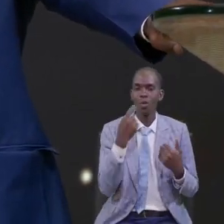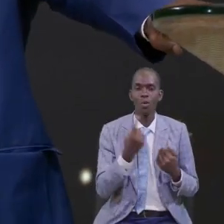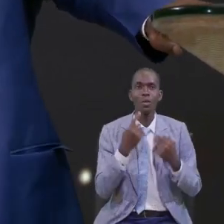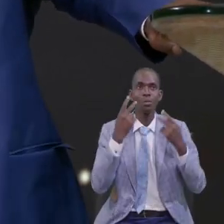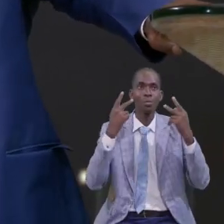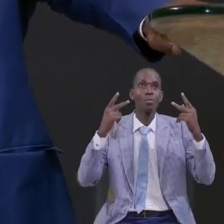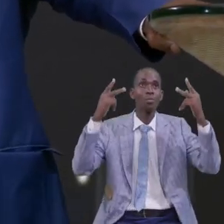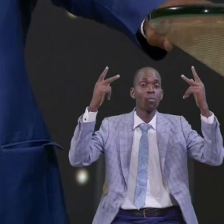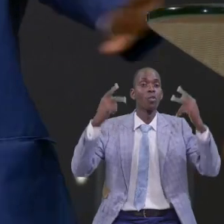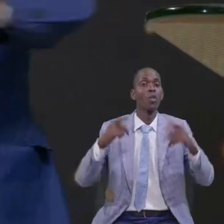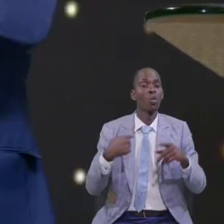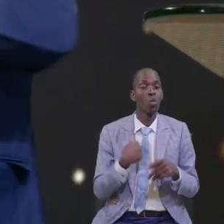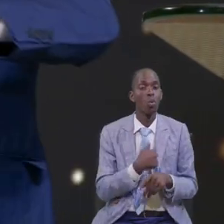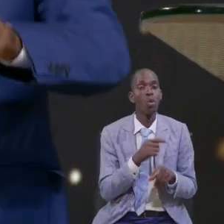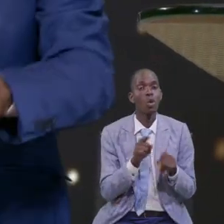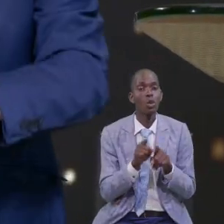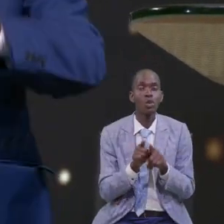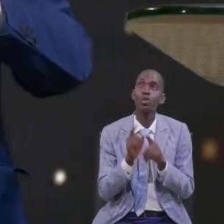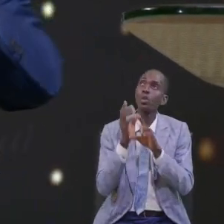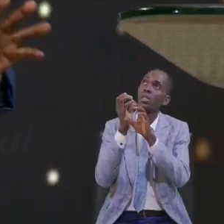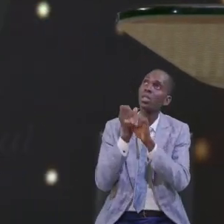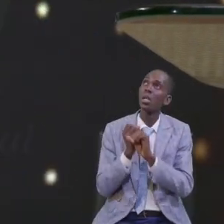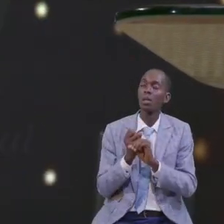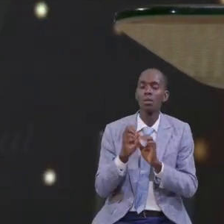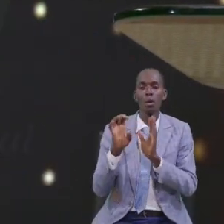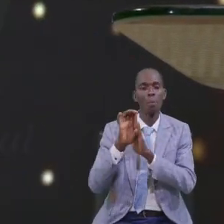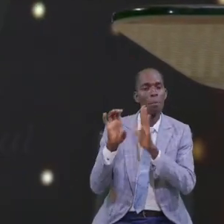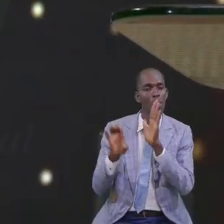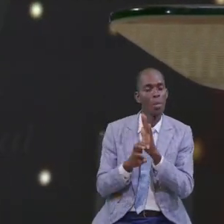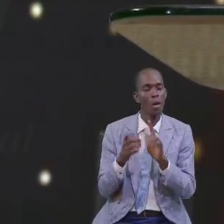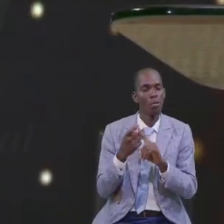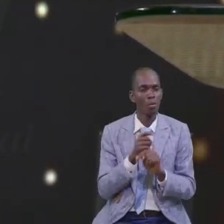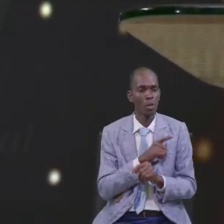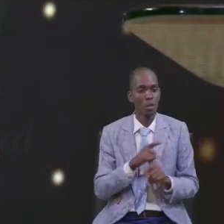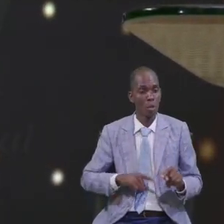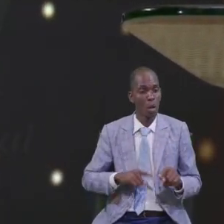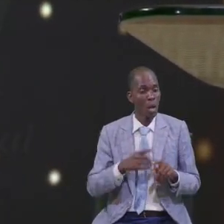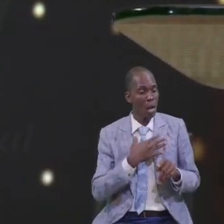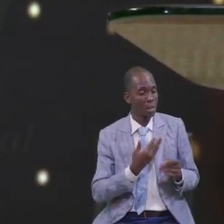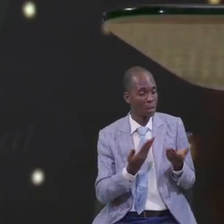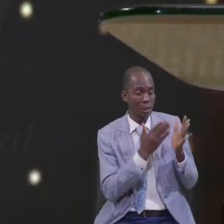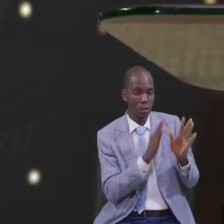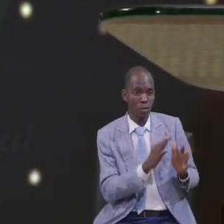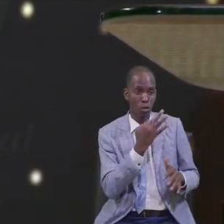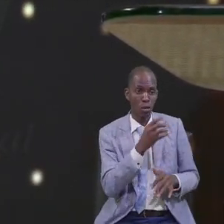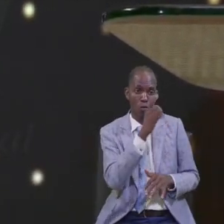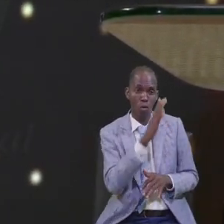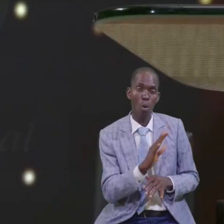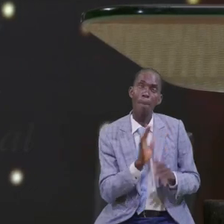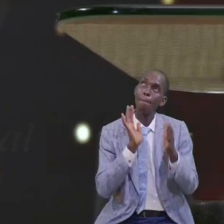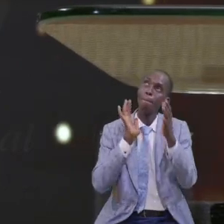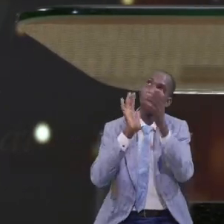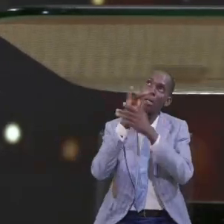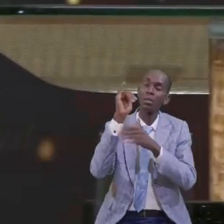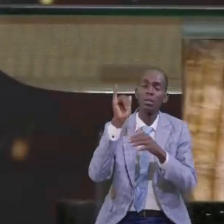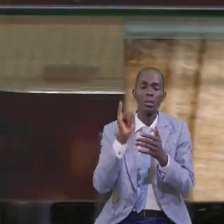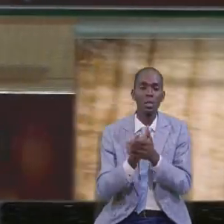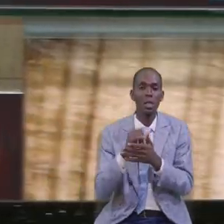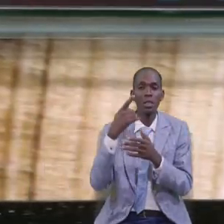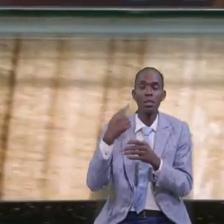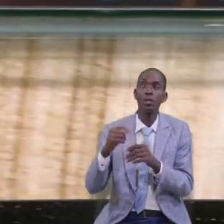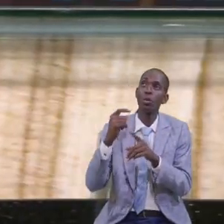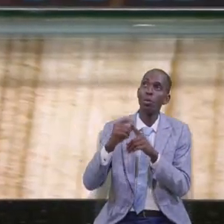have commandments from the Lord. And the servants of God believe that they have commandments of the Lord,